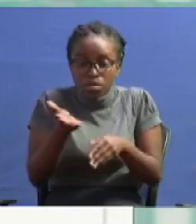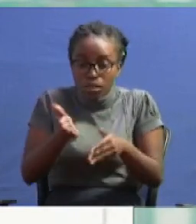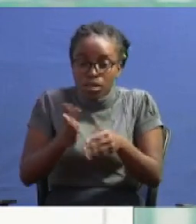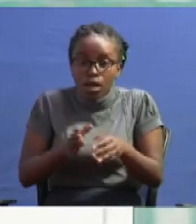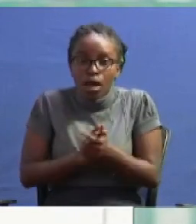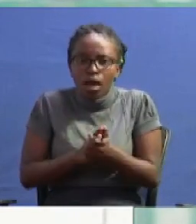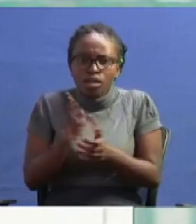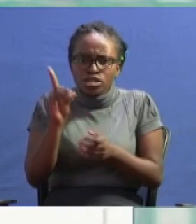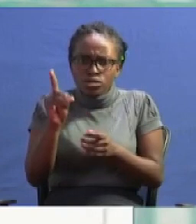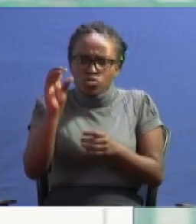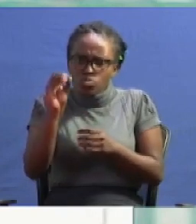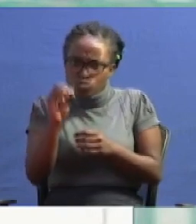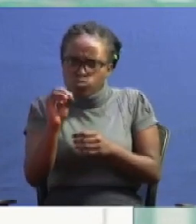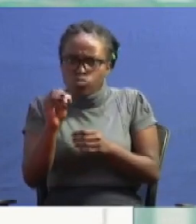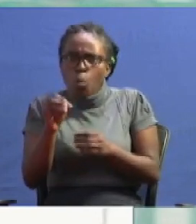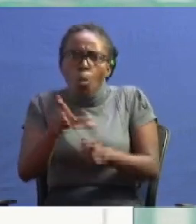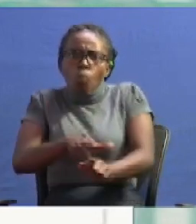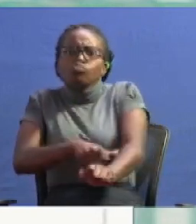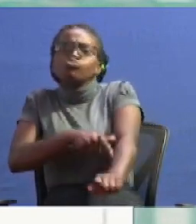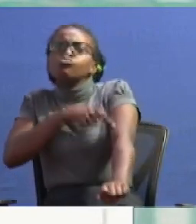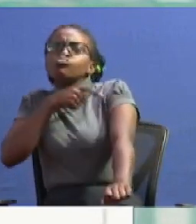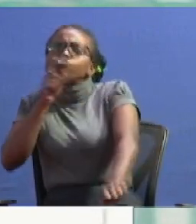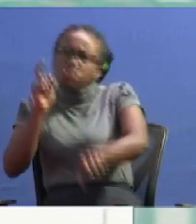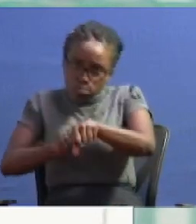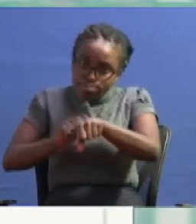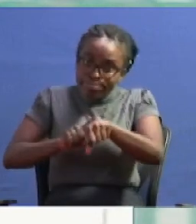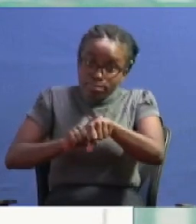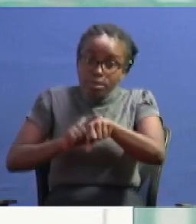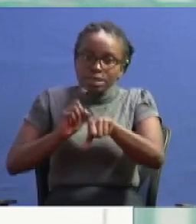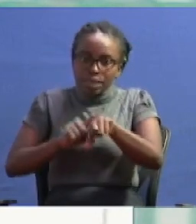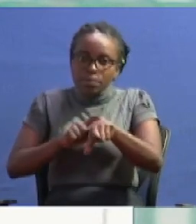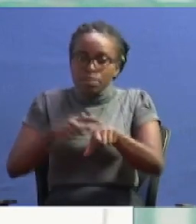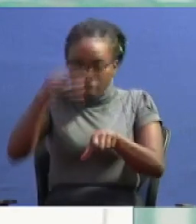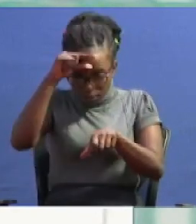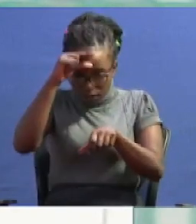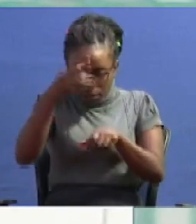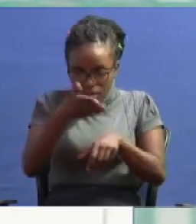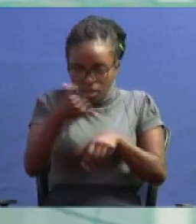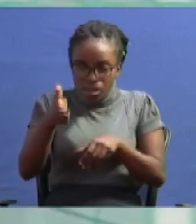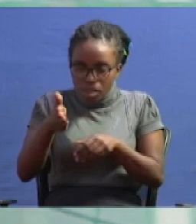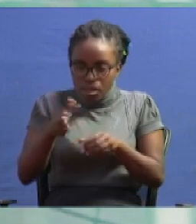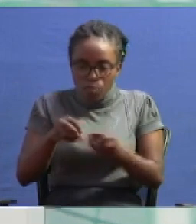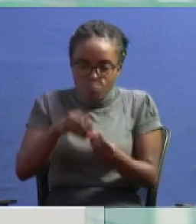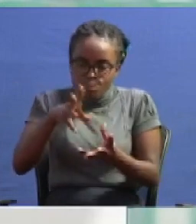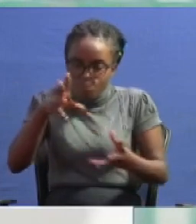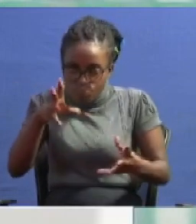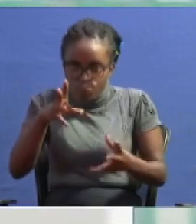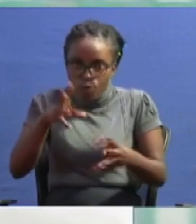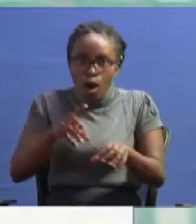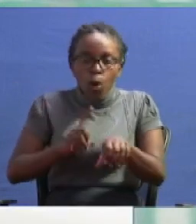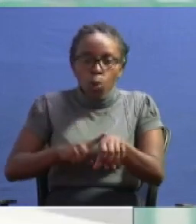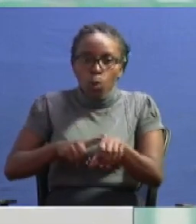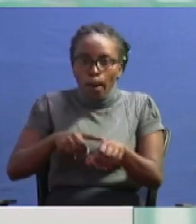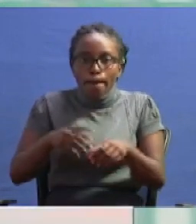for the longest time. When the government was, when government was government, during Moi's time. Yeah. So this is a person